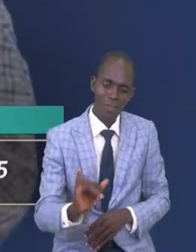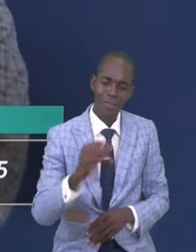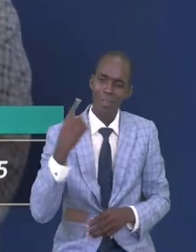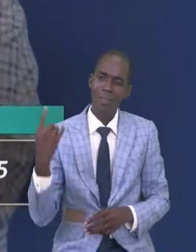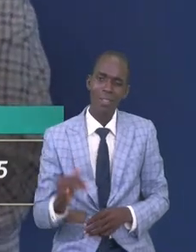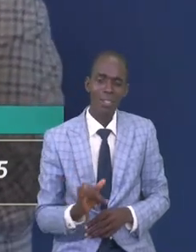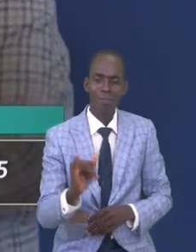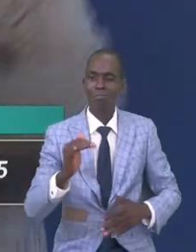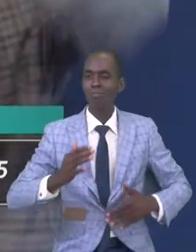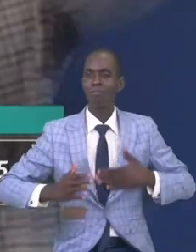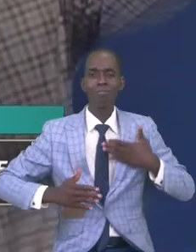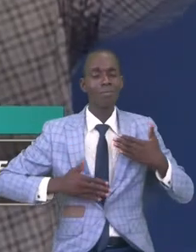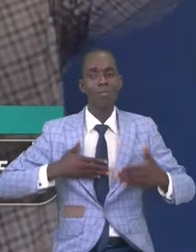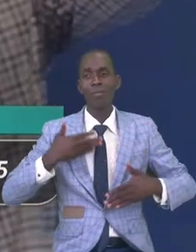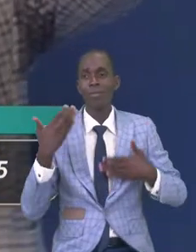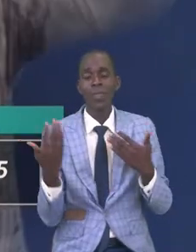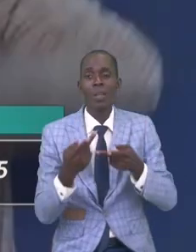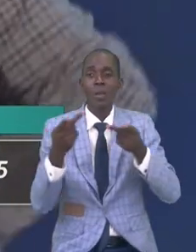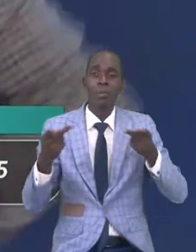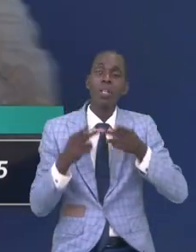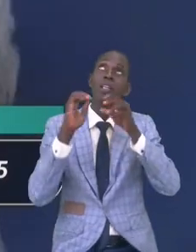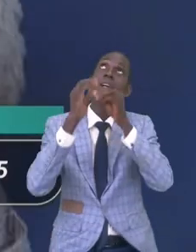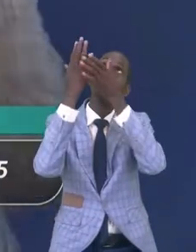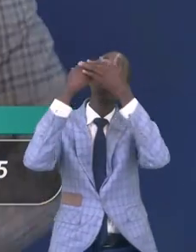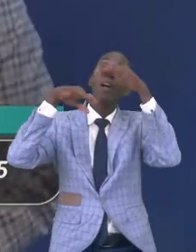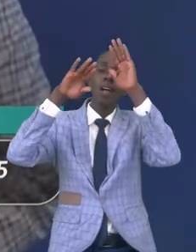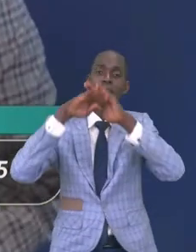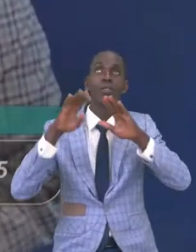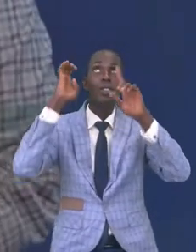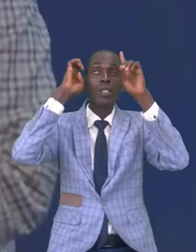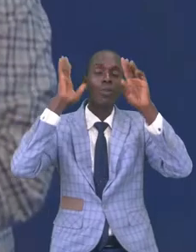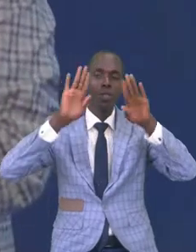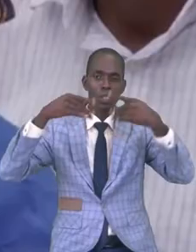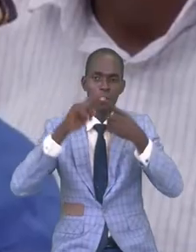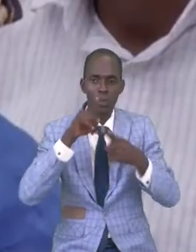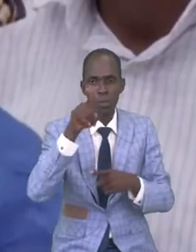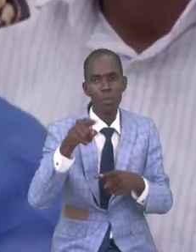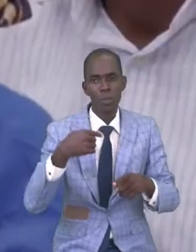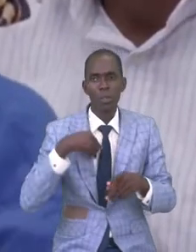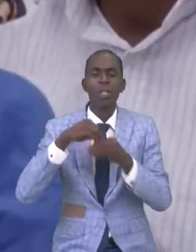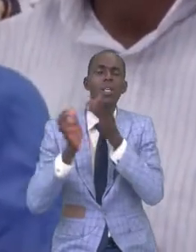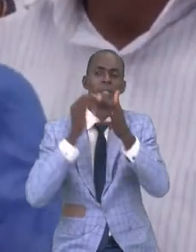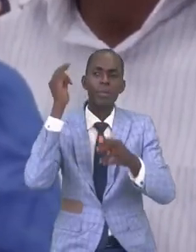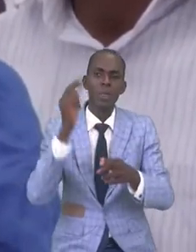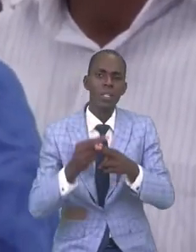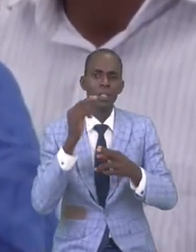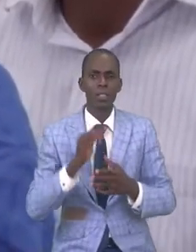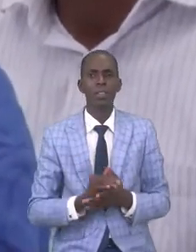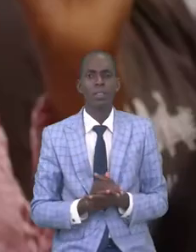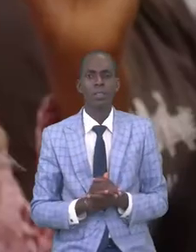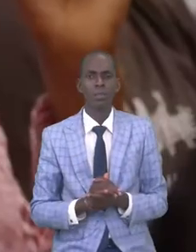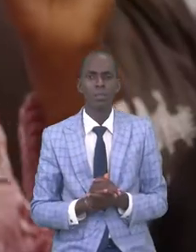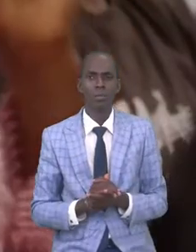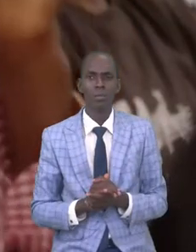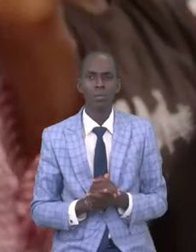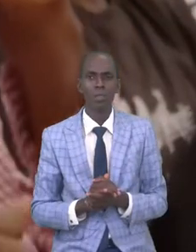everlasting joy, habitation in heaven, it will give unto you in Jesus' name.